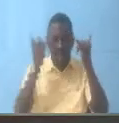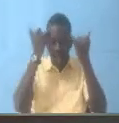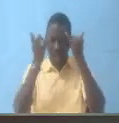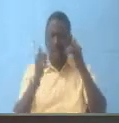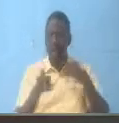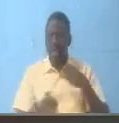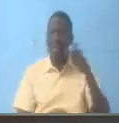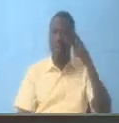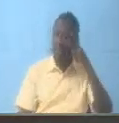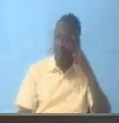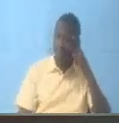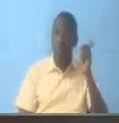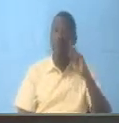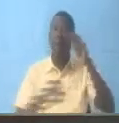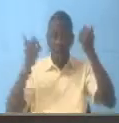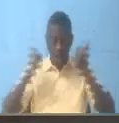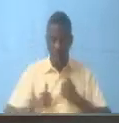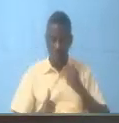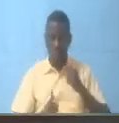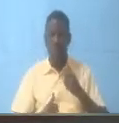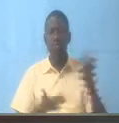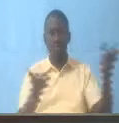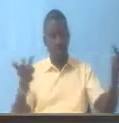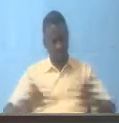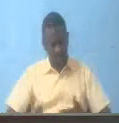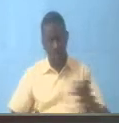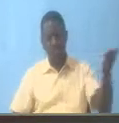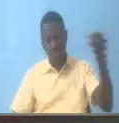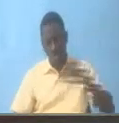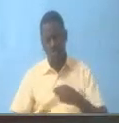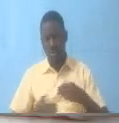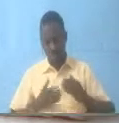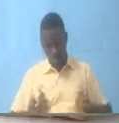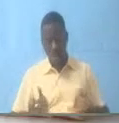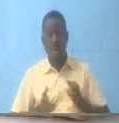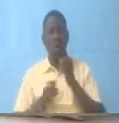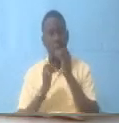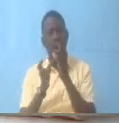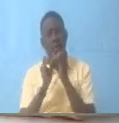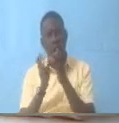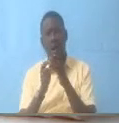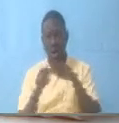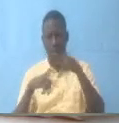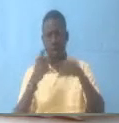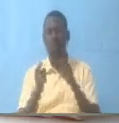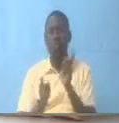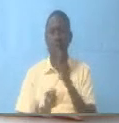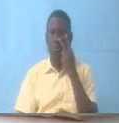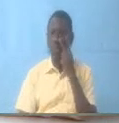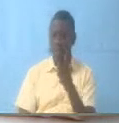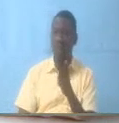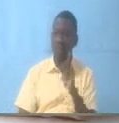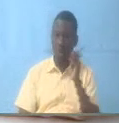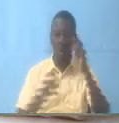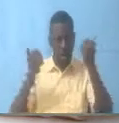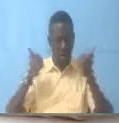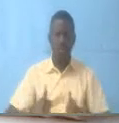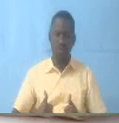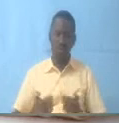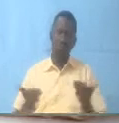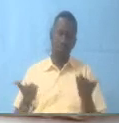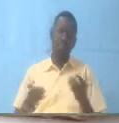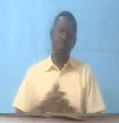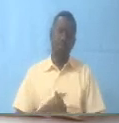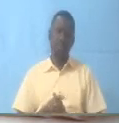rek rawatina nag taalibe yi léegi xale yi doon jàng ñëpp ñu ngi daan ñëw kenn koo xam ne ni daal am nañ njortu ne daal war nga see xam dara mën